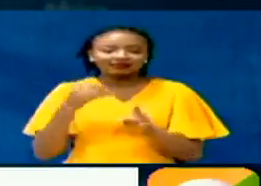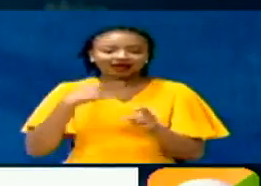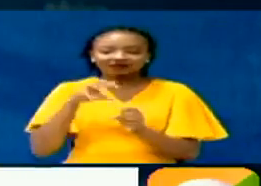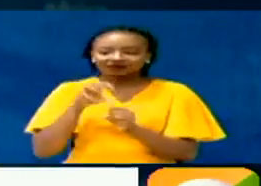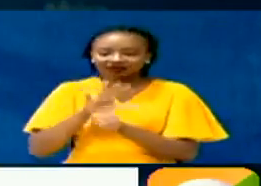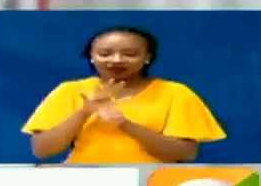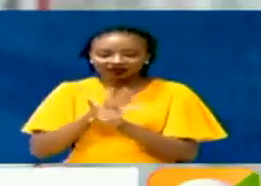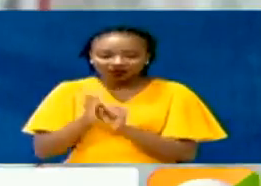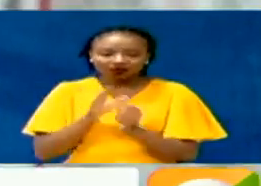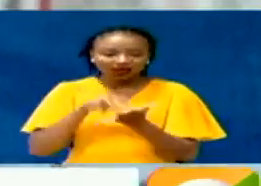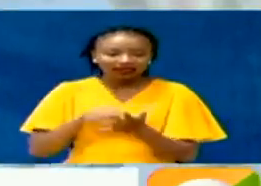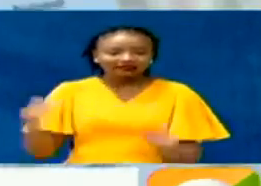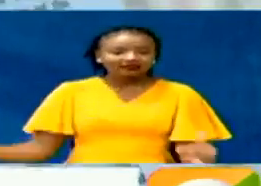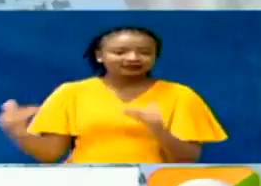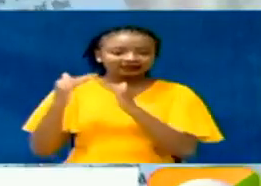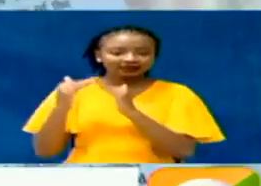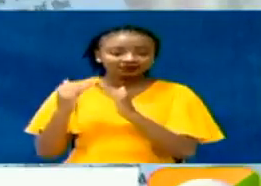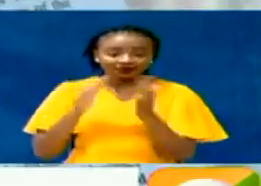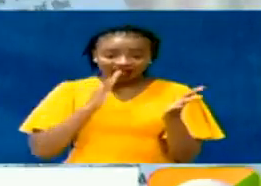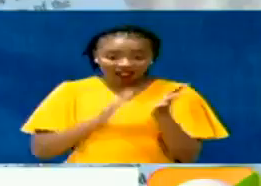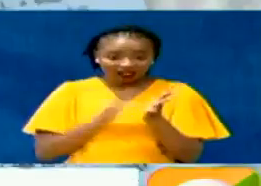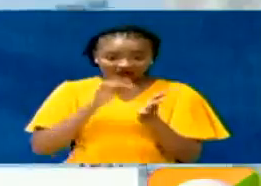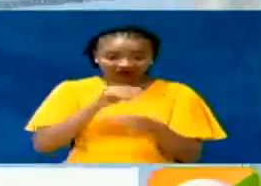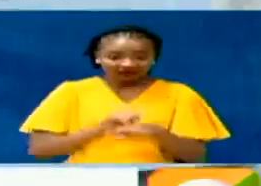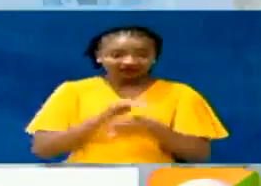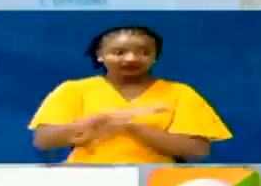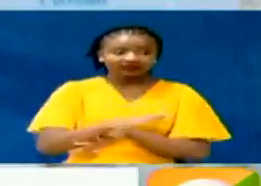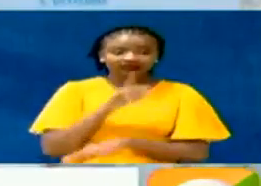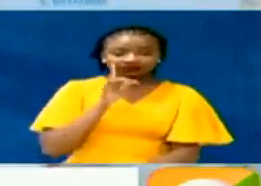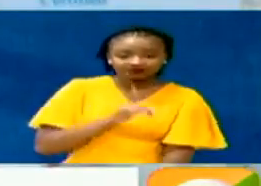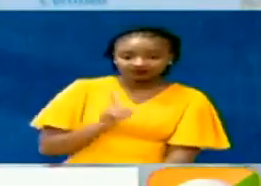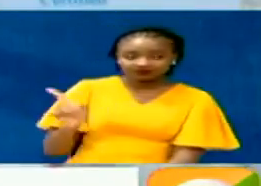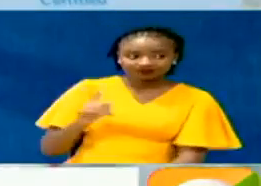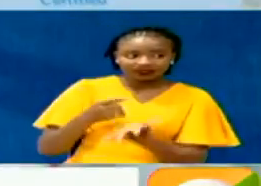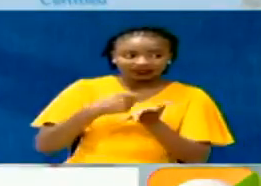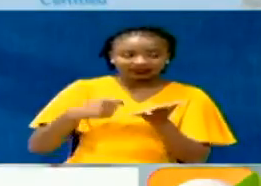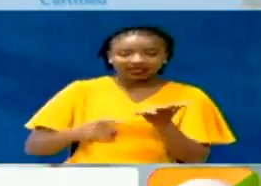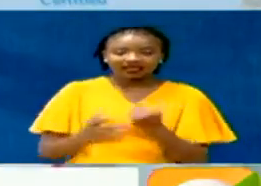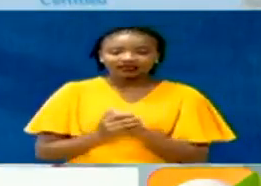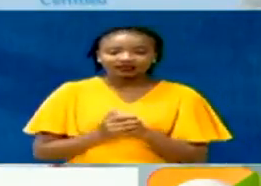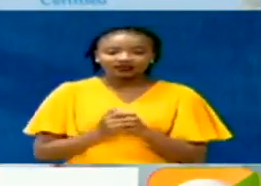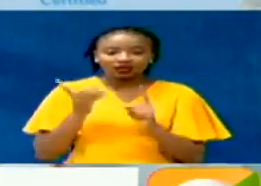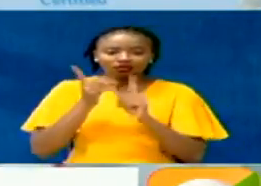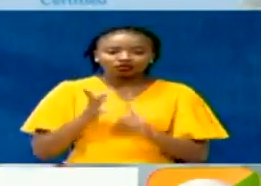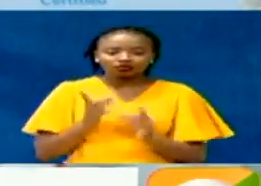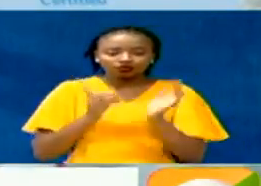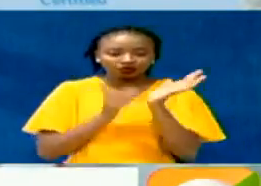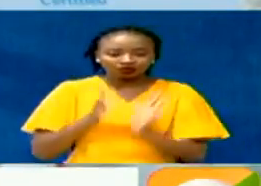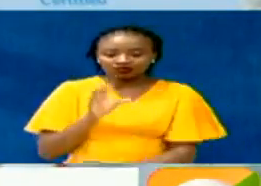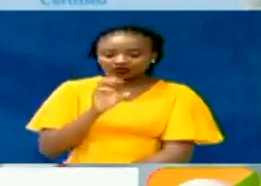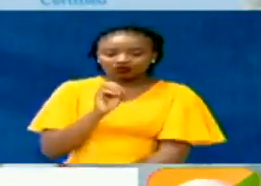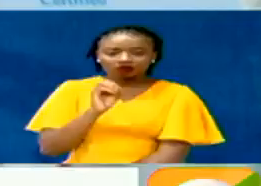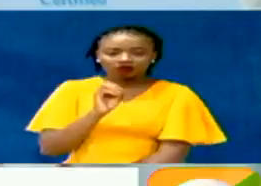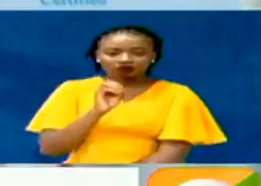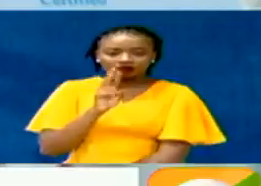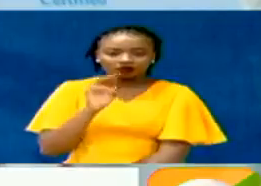country is dealing with. In a circular signed by Acting Director General in the Ministry of Health, Dr. Patrick Amoth, the ministry had